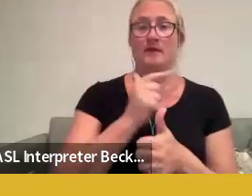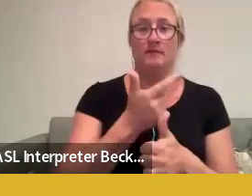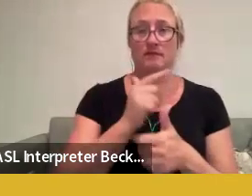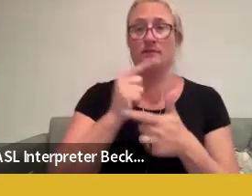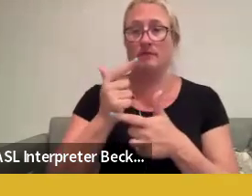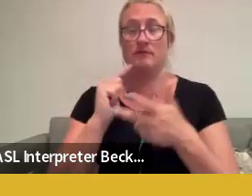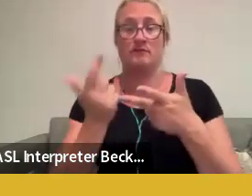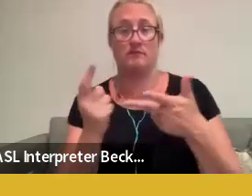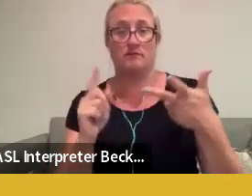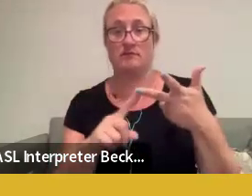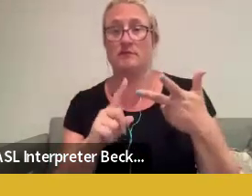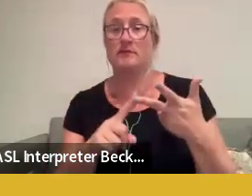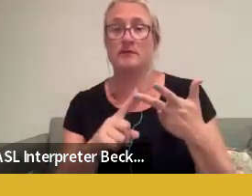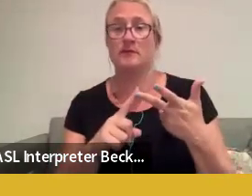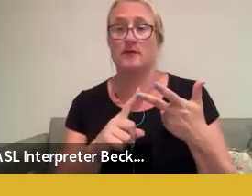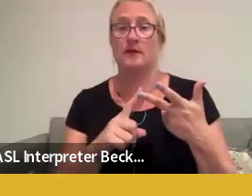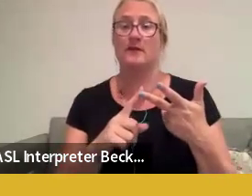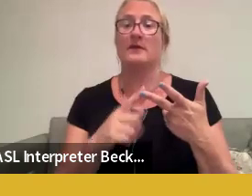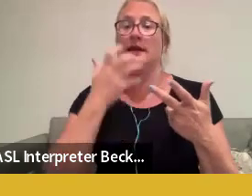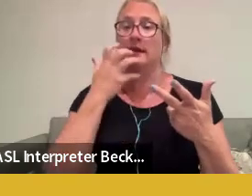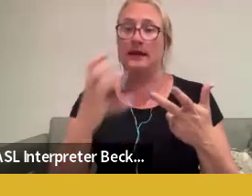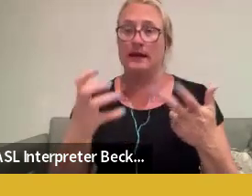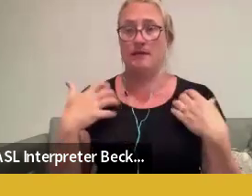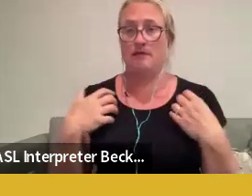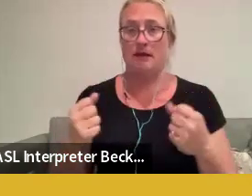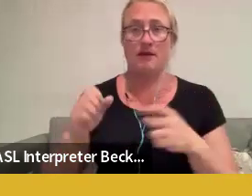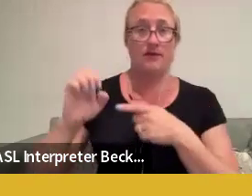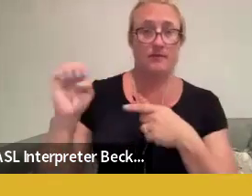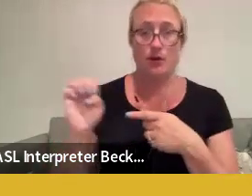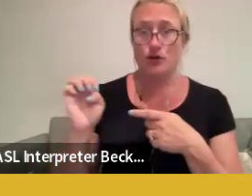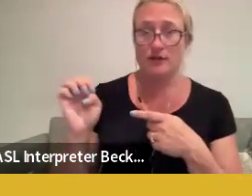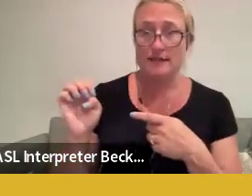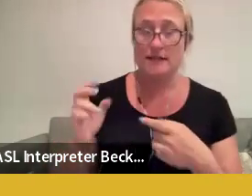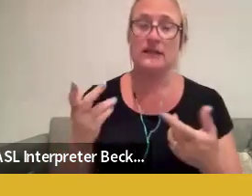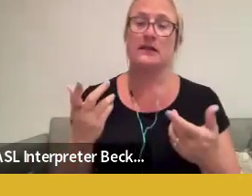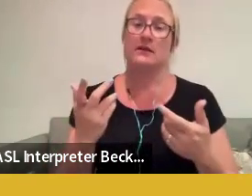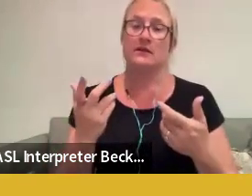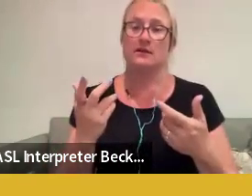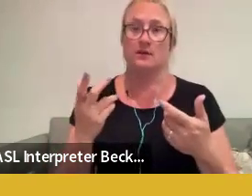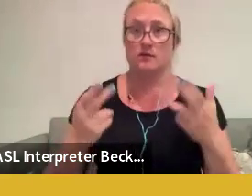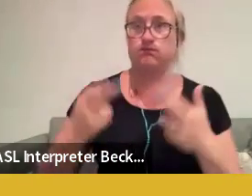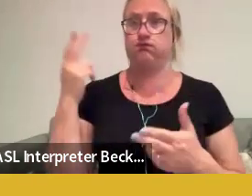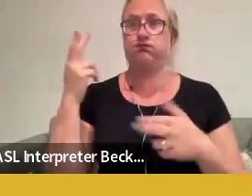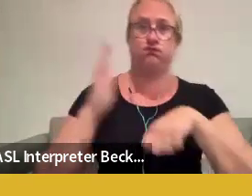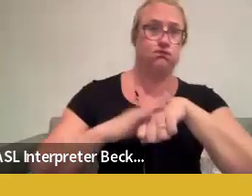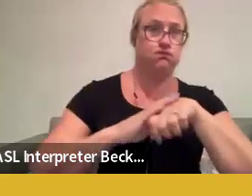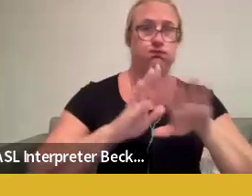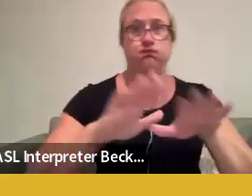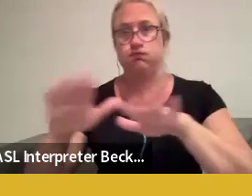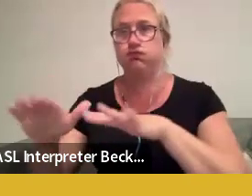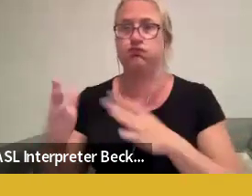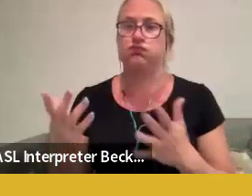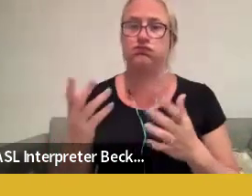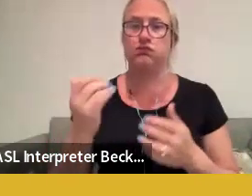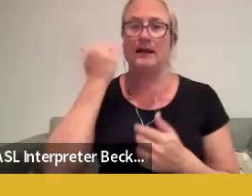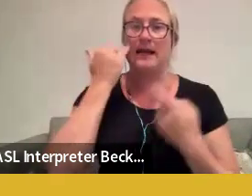of extreme heat response would be a heat health emergency. This is the highest alert. It's called when the heat